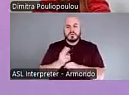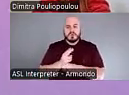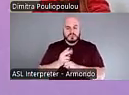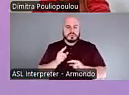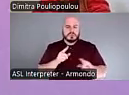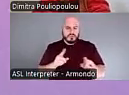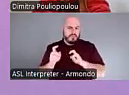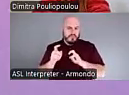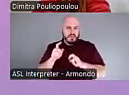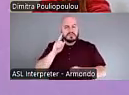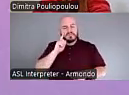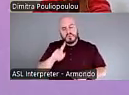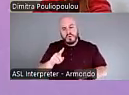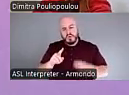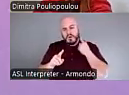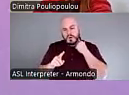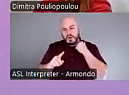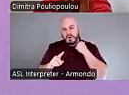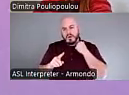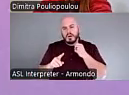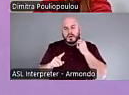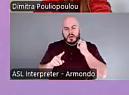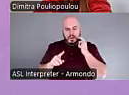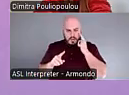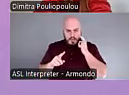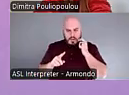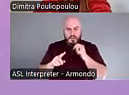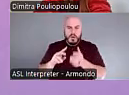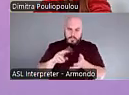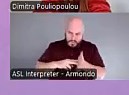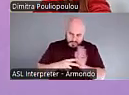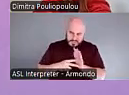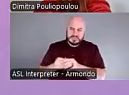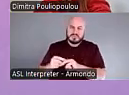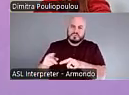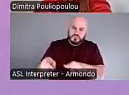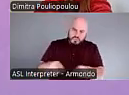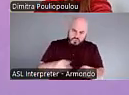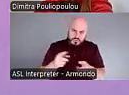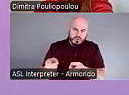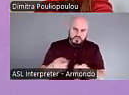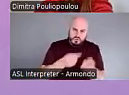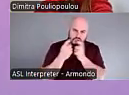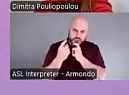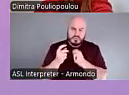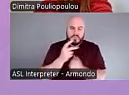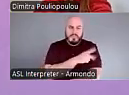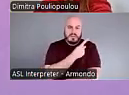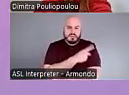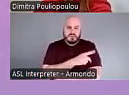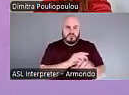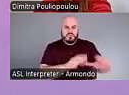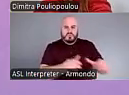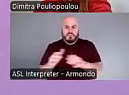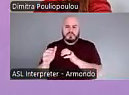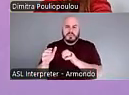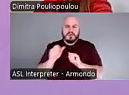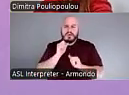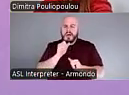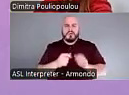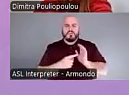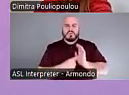to purposefully recruit patient groups that they are underrepresented in